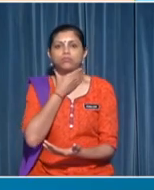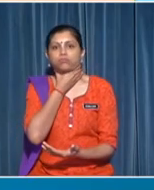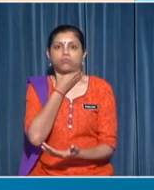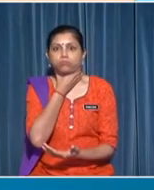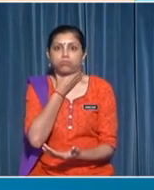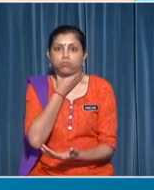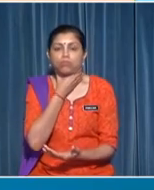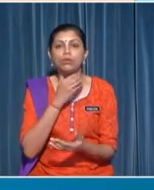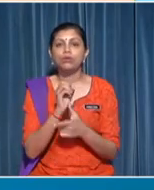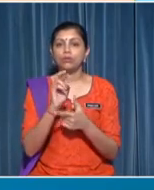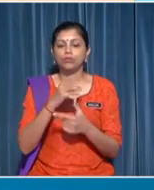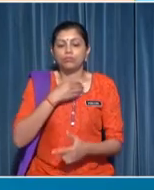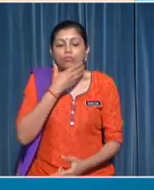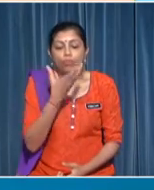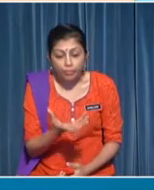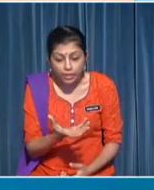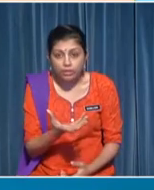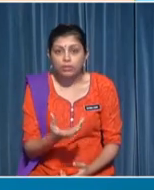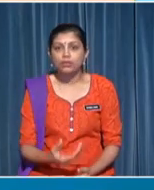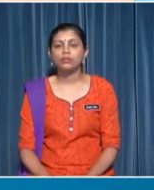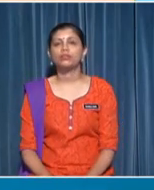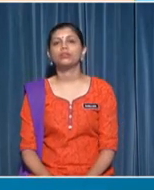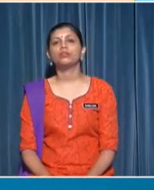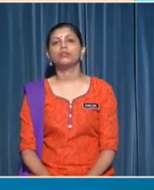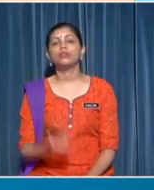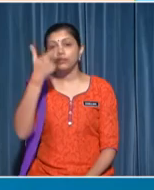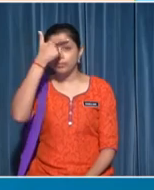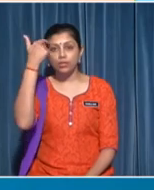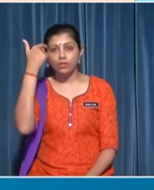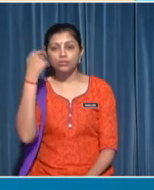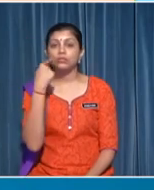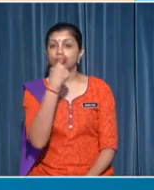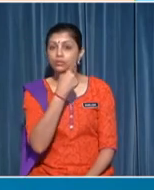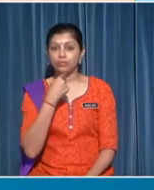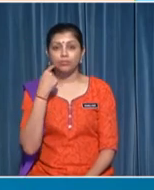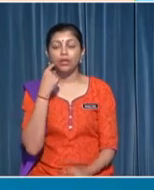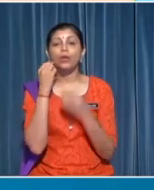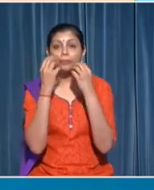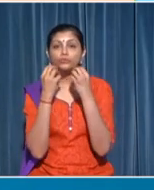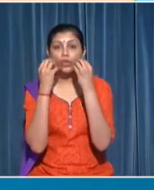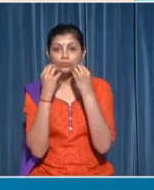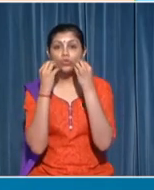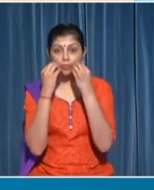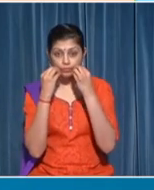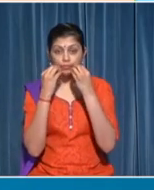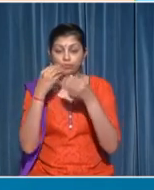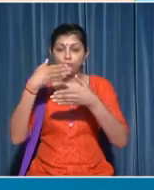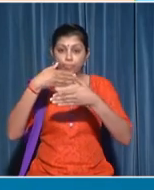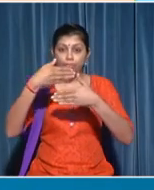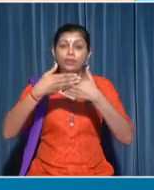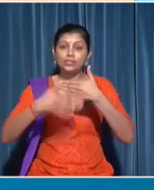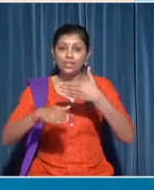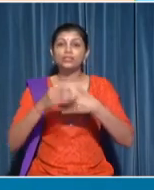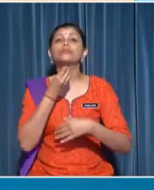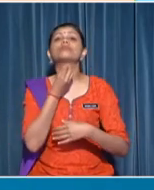too. Probably because the chewed food that is sent to the esophagus from the throat gets into